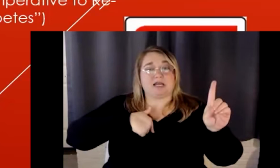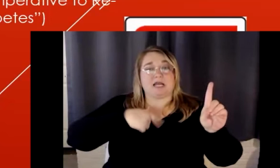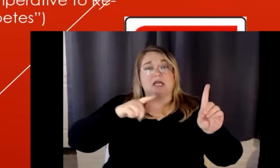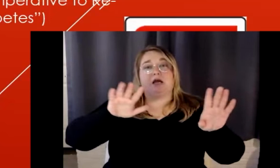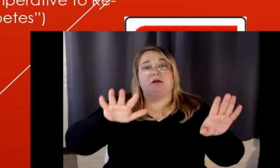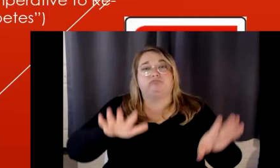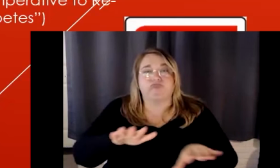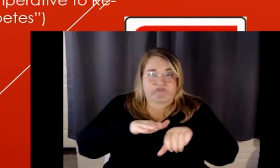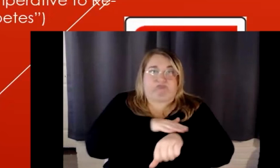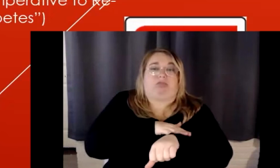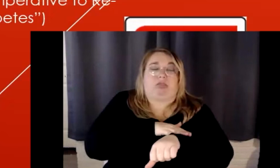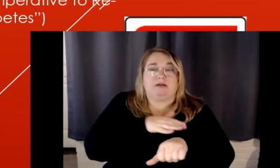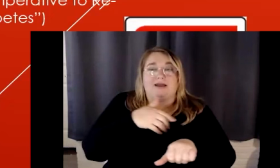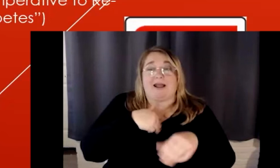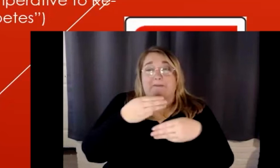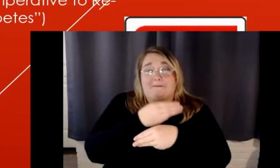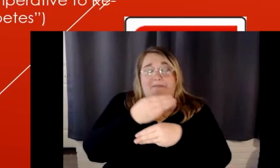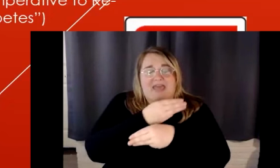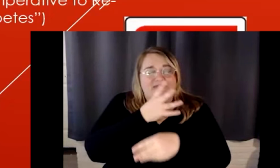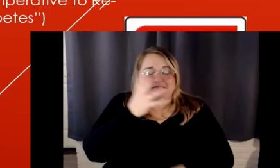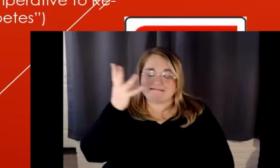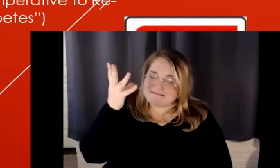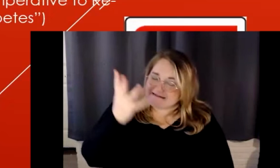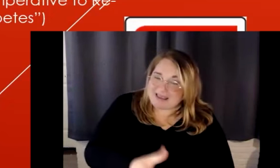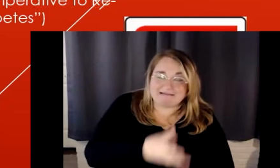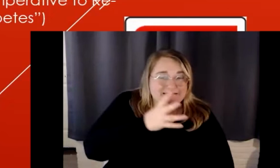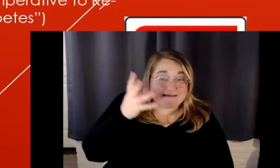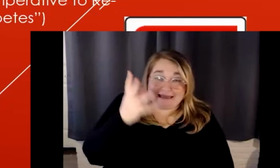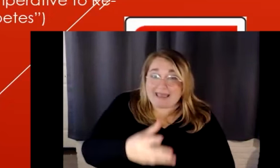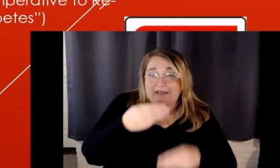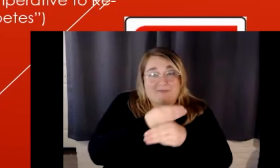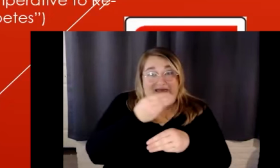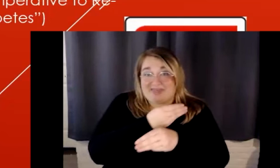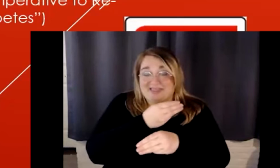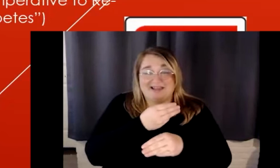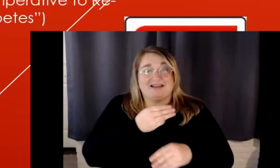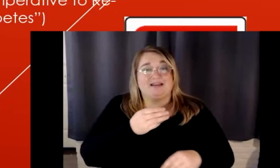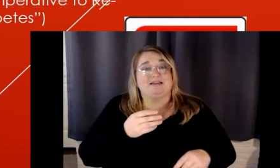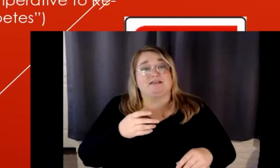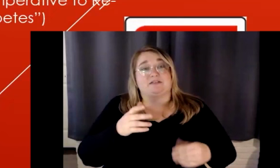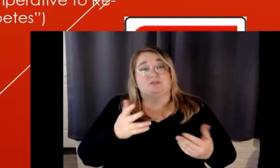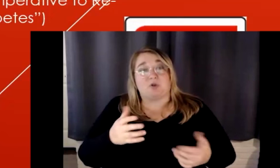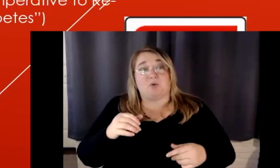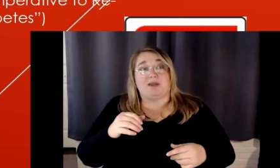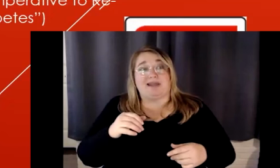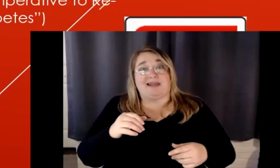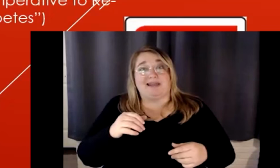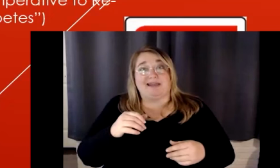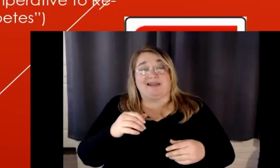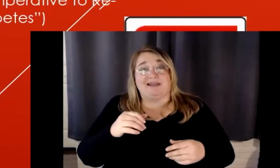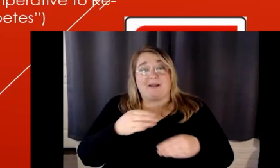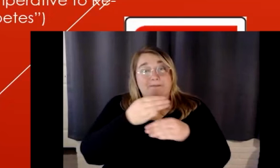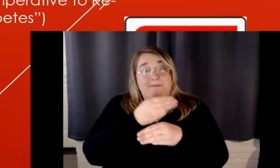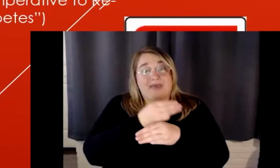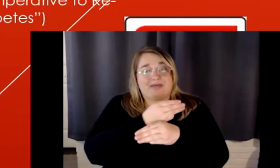passion you can possibly imagine. And so, you know, math, I remember having considerable debate